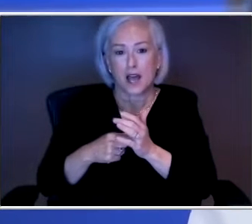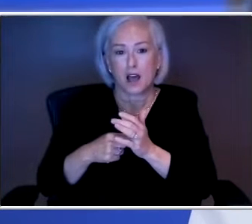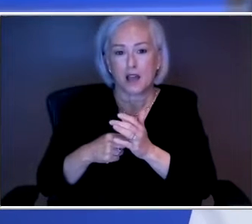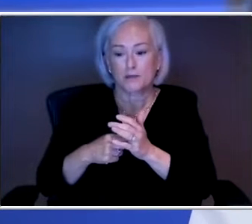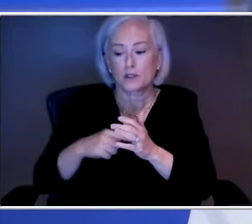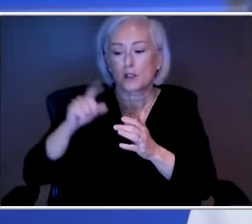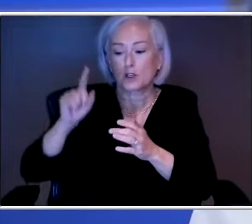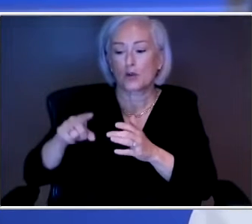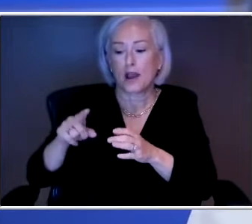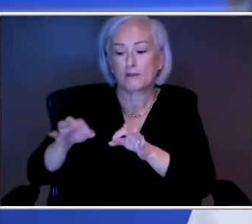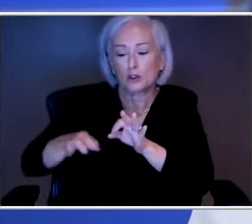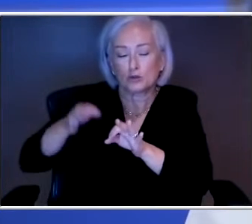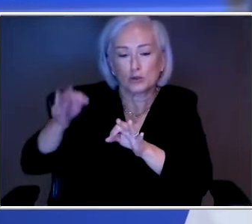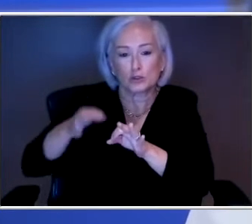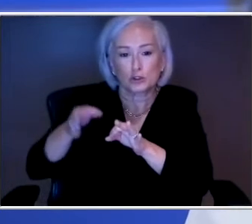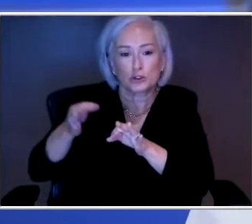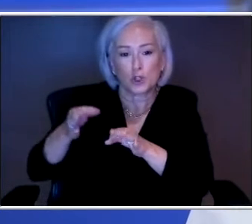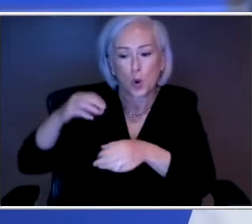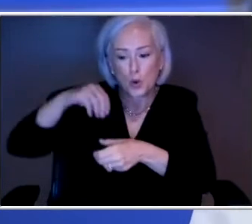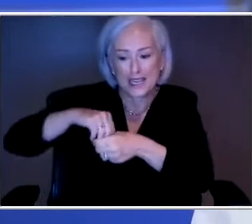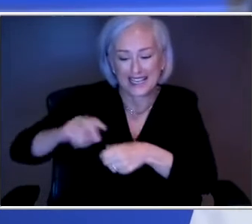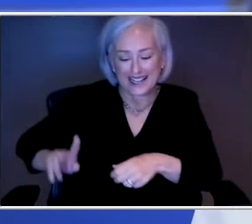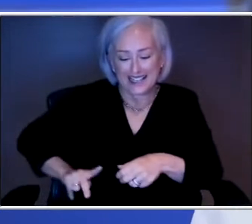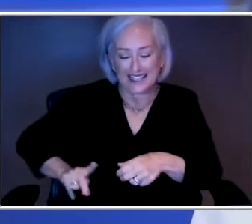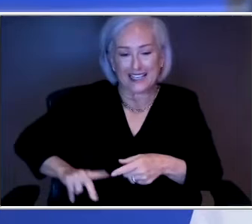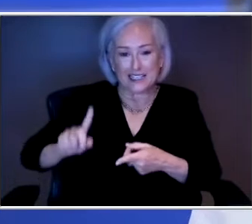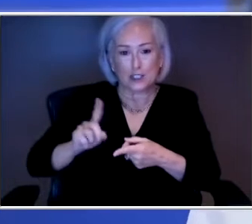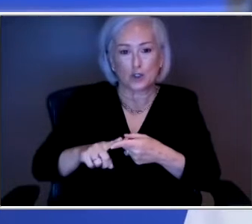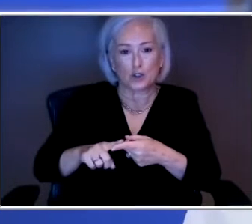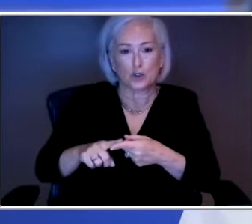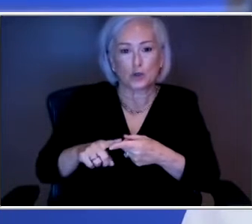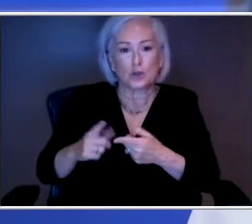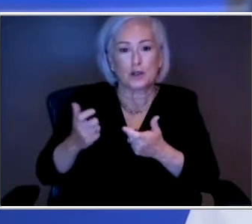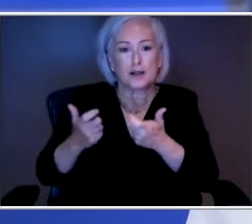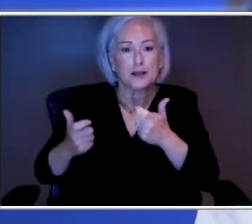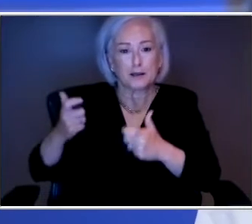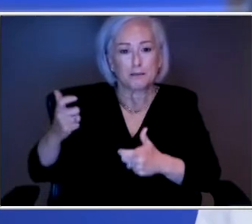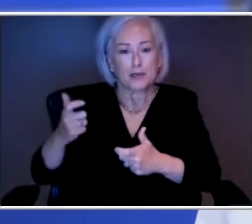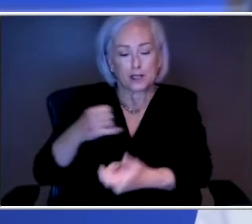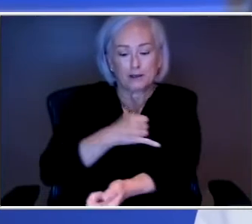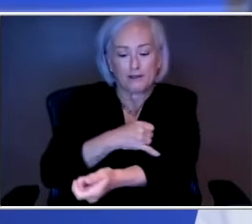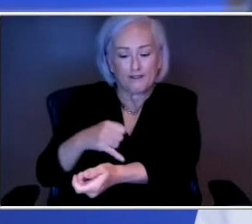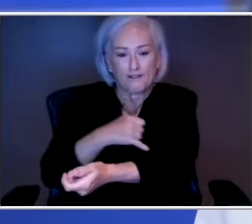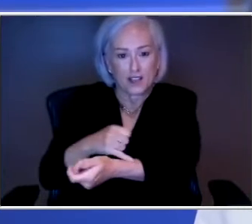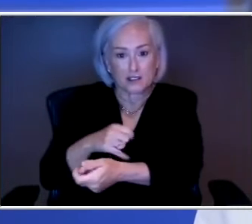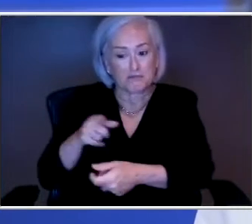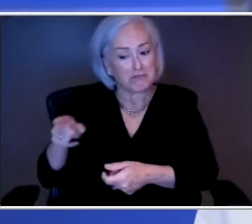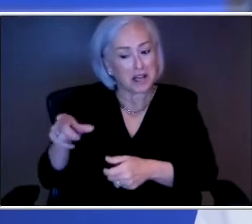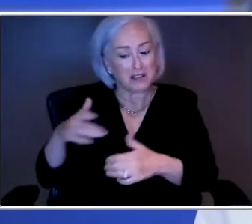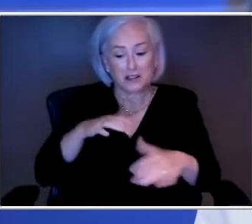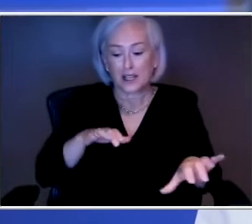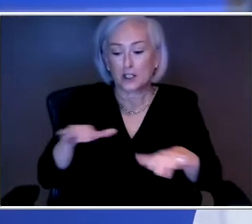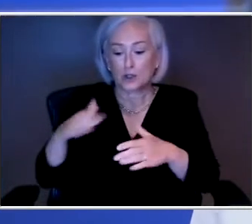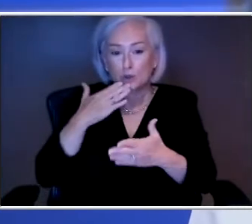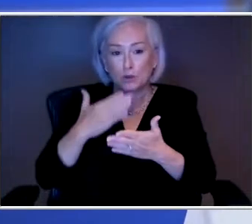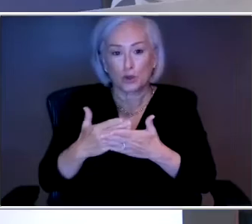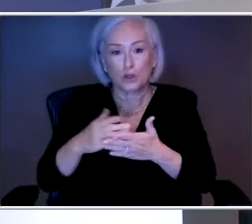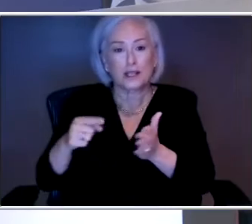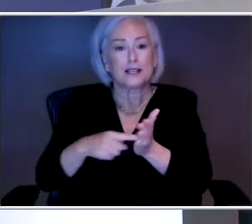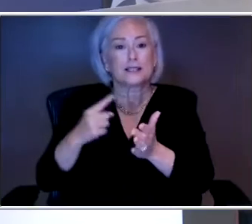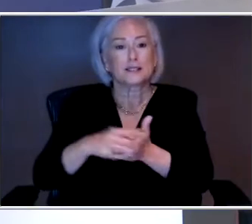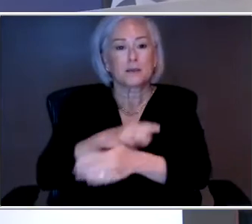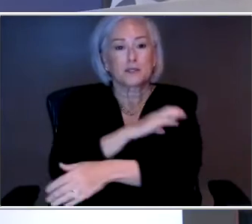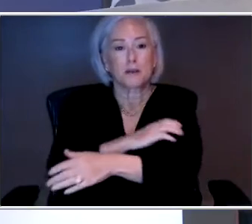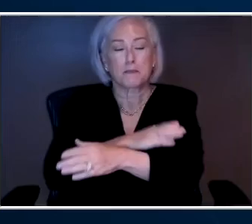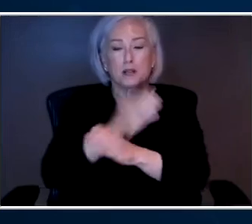large, they do very well and very similar to adults. Sometimes there's some blood pressure swings, but usually it balances out pretty quickly.